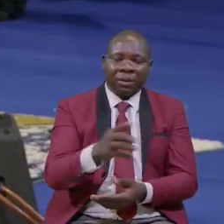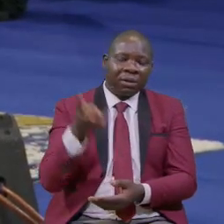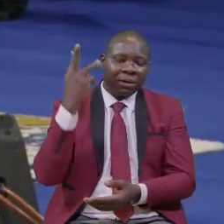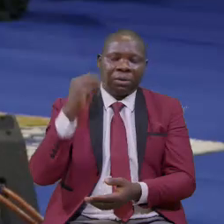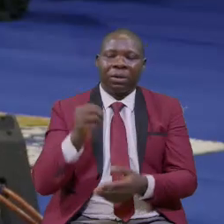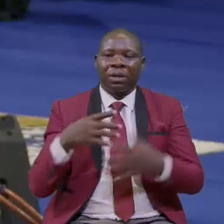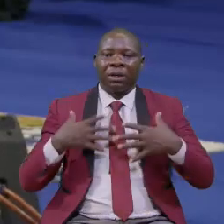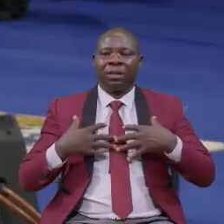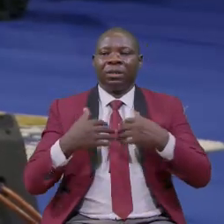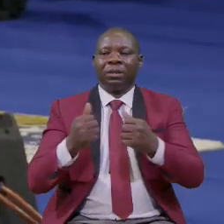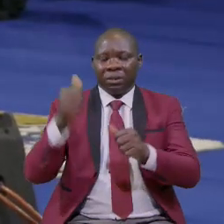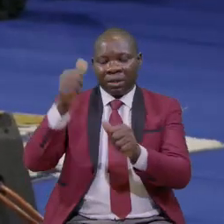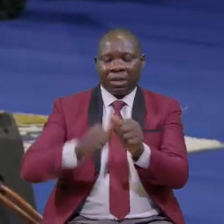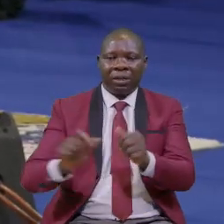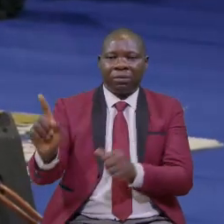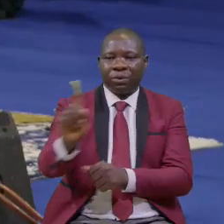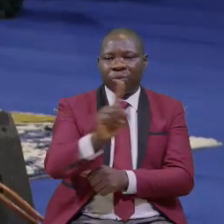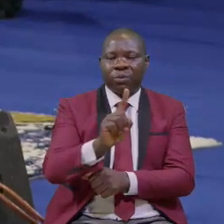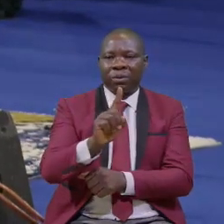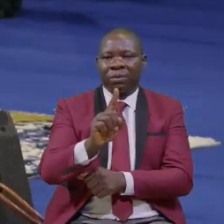healed, everyone.